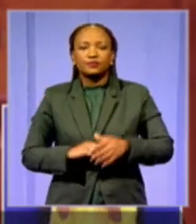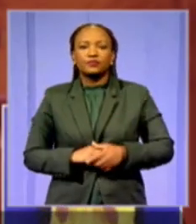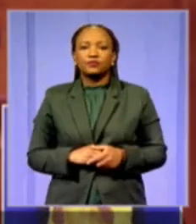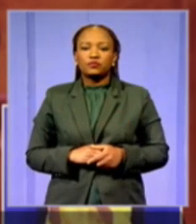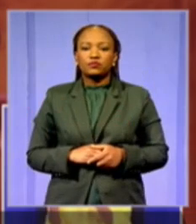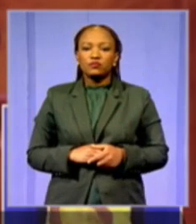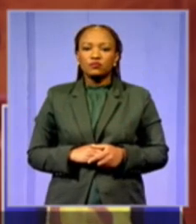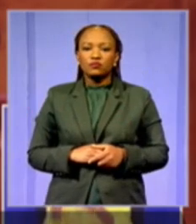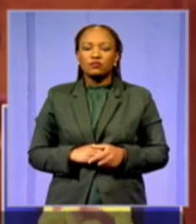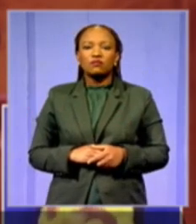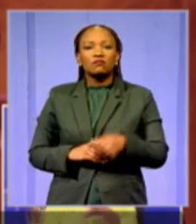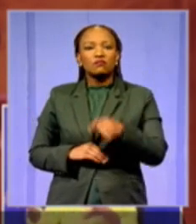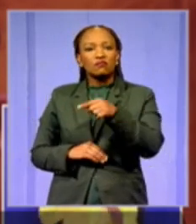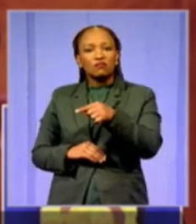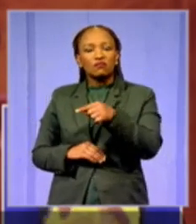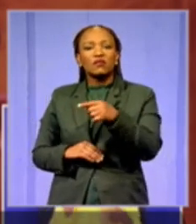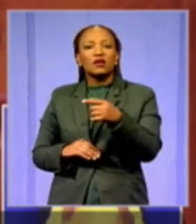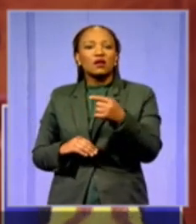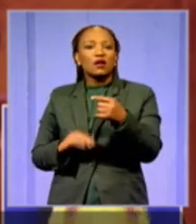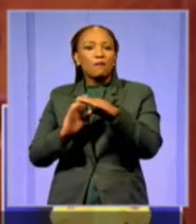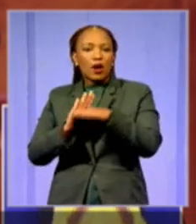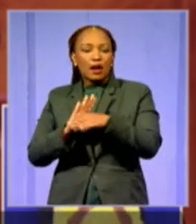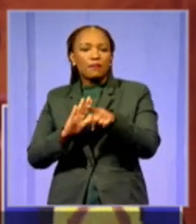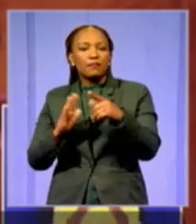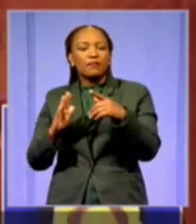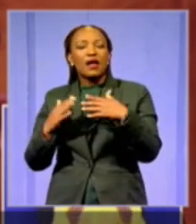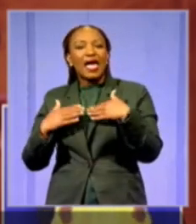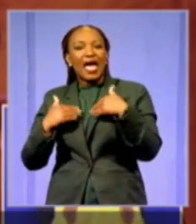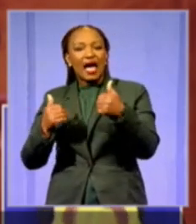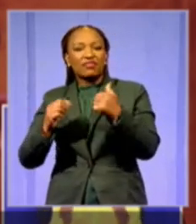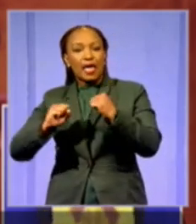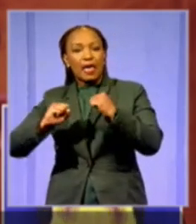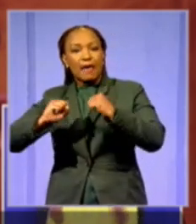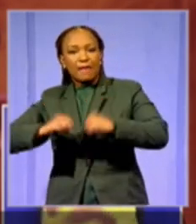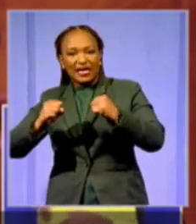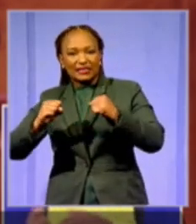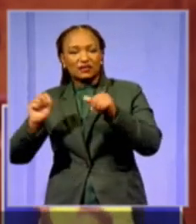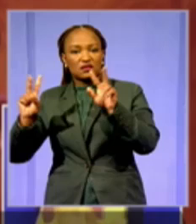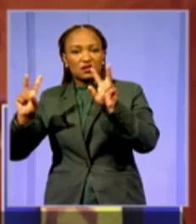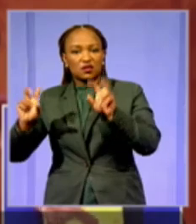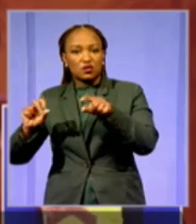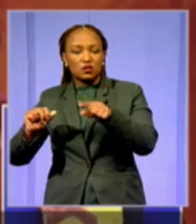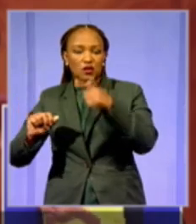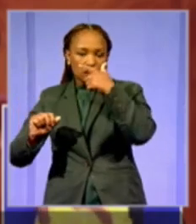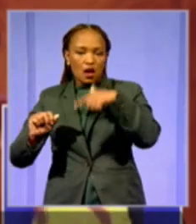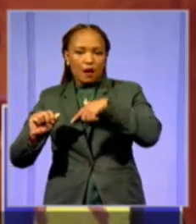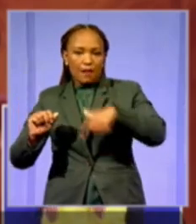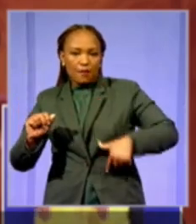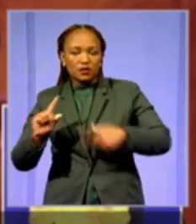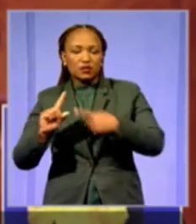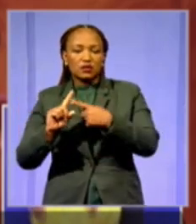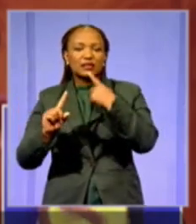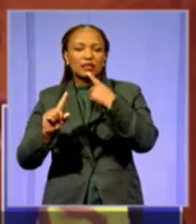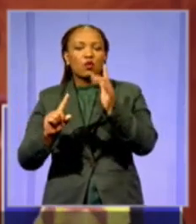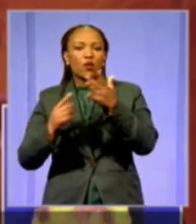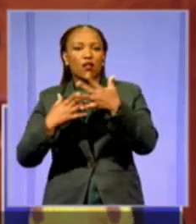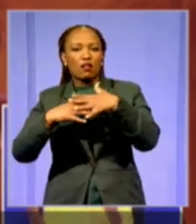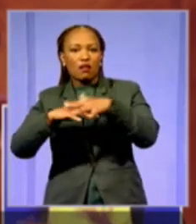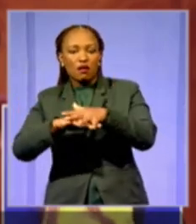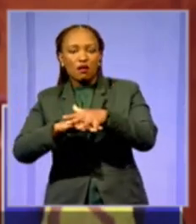le lenaneo la boitekanelo le le itsegeng ka Health Compact, Ramaphosa a re le tlhagolela tsela go diragadiwa ga insurance